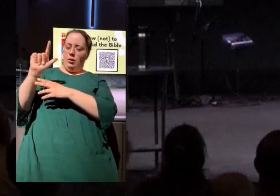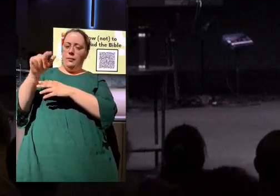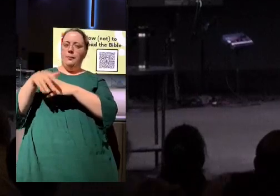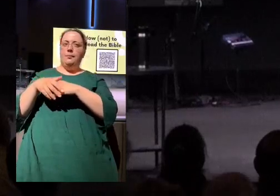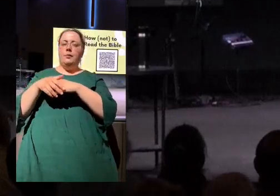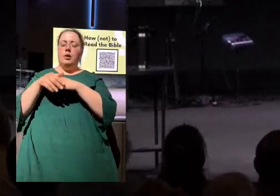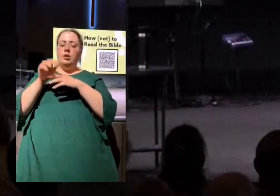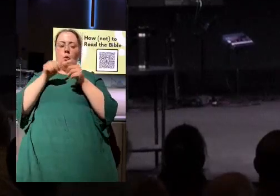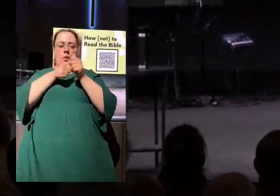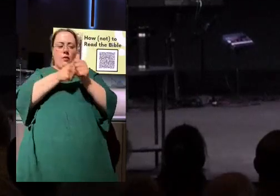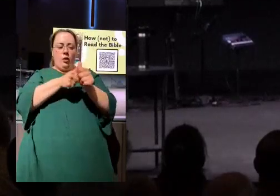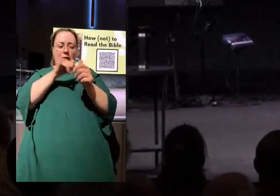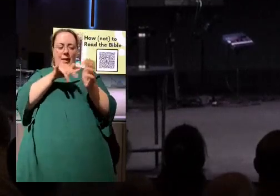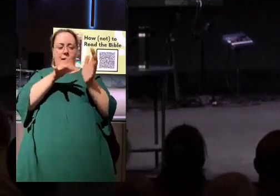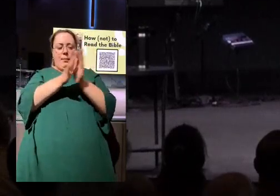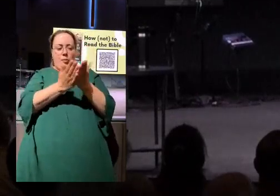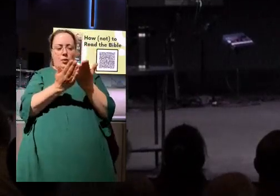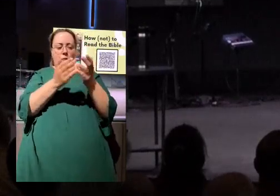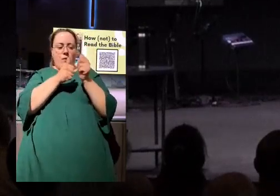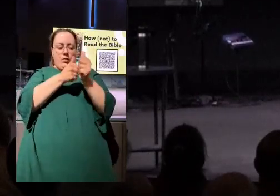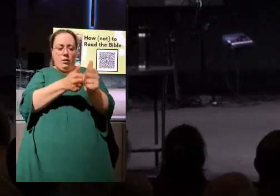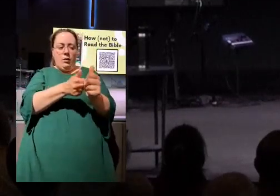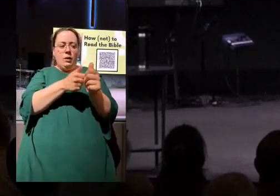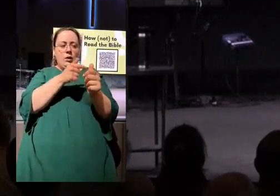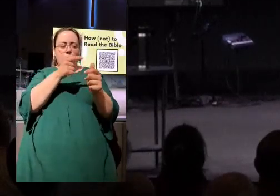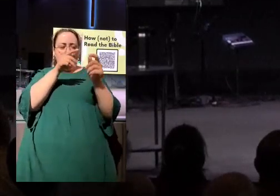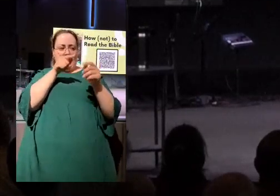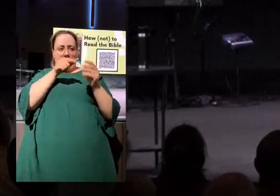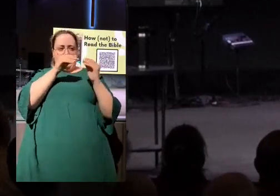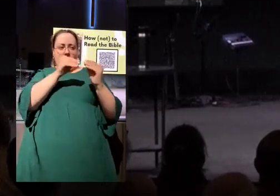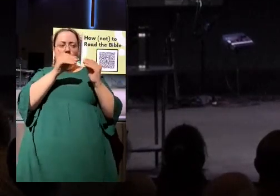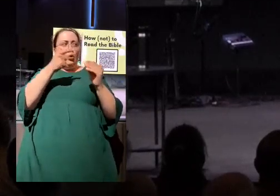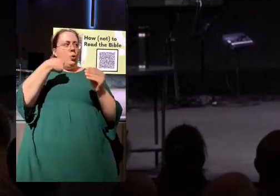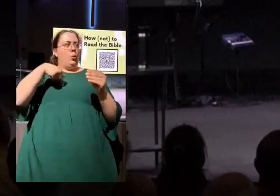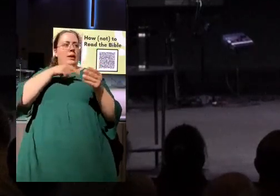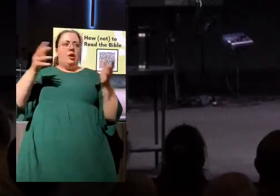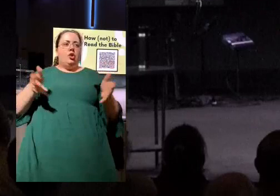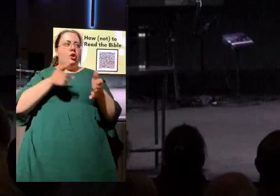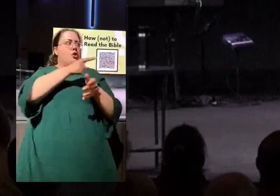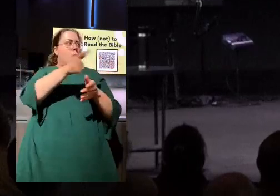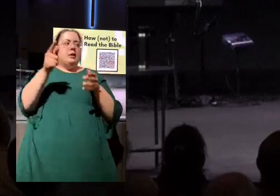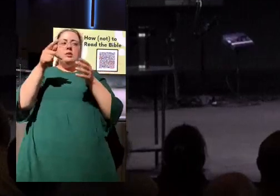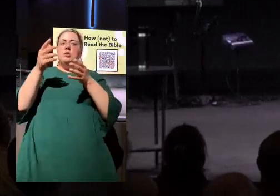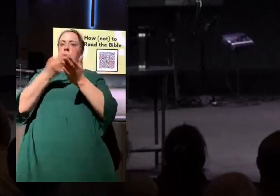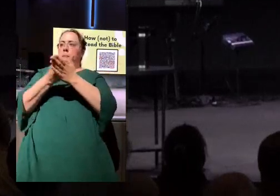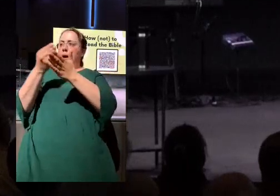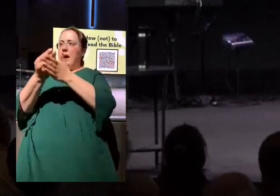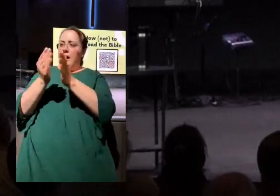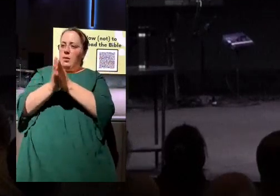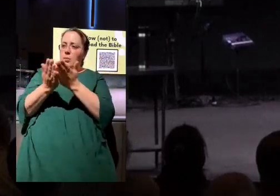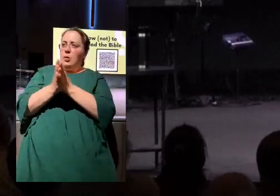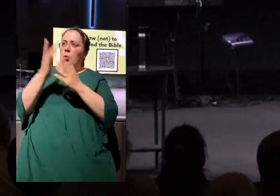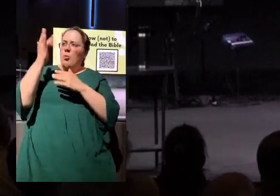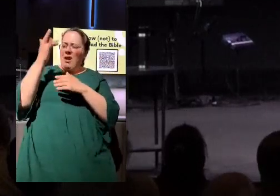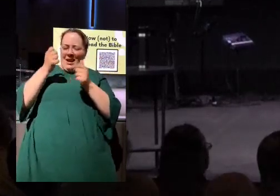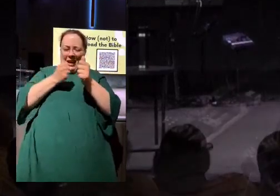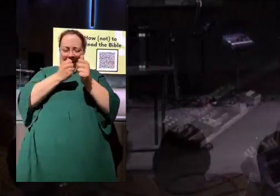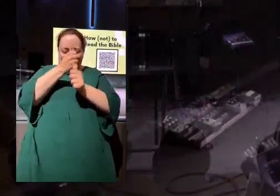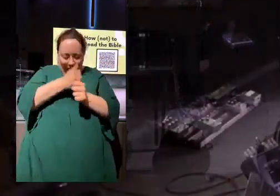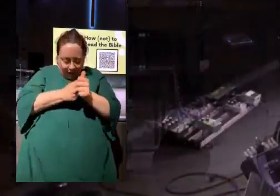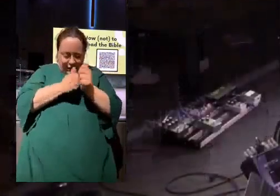he addresses. We would encourage you to buy the book and to read it, because every Christian needs to learn how to read the